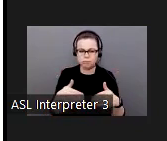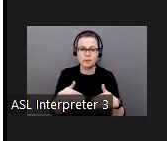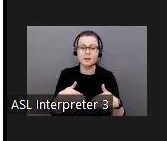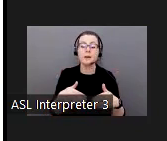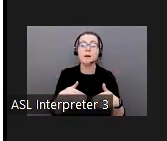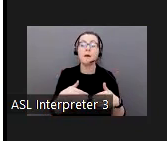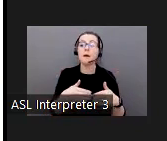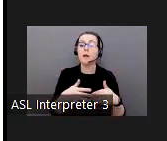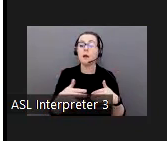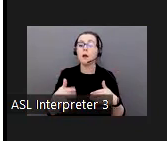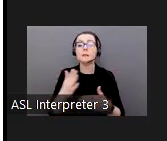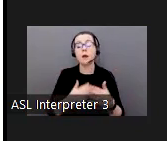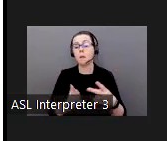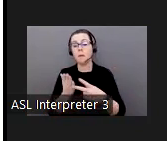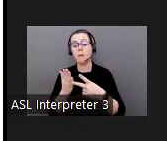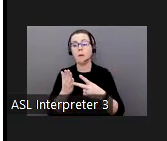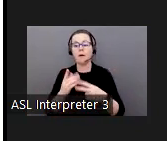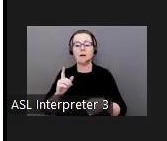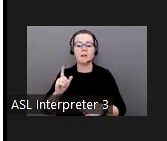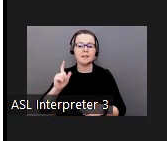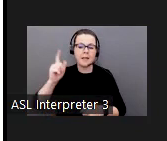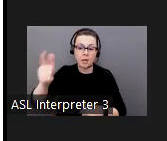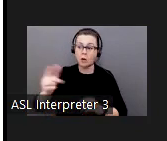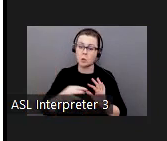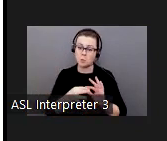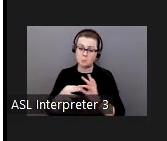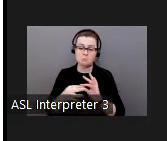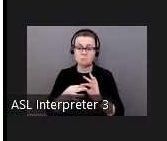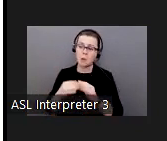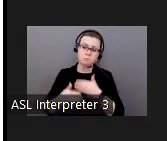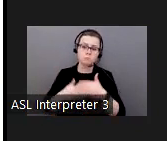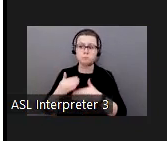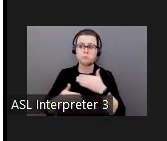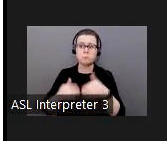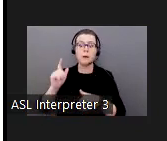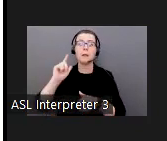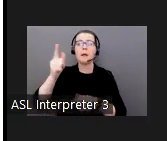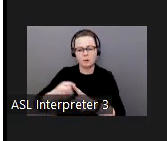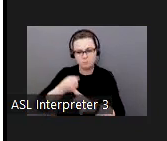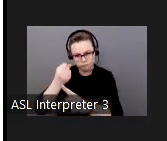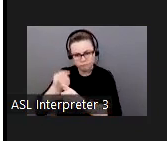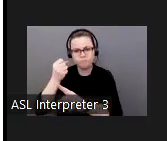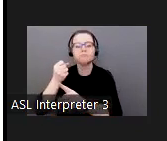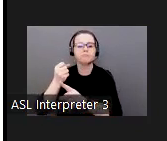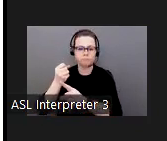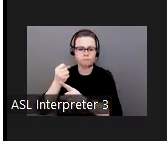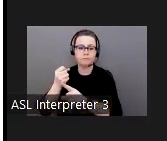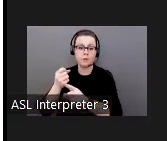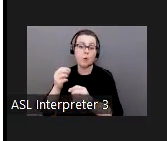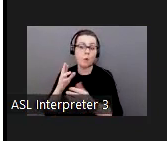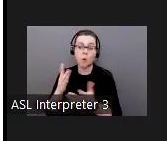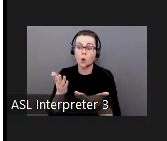late onset. So it begins in later life. And so maybe that's a new or existing relationship.